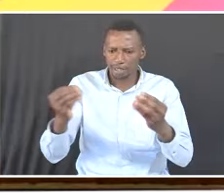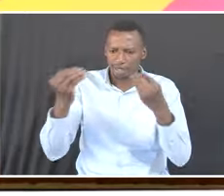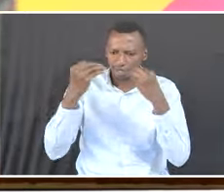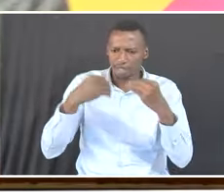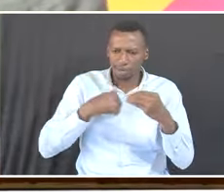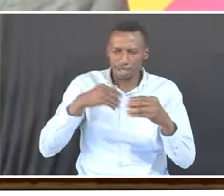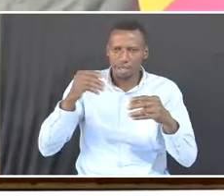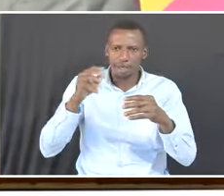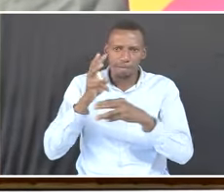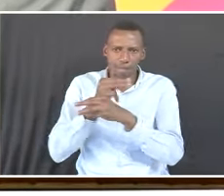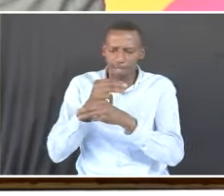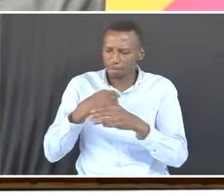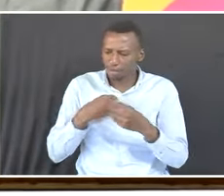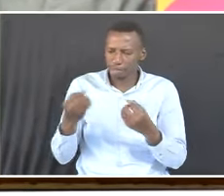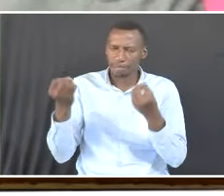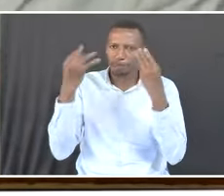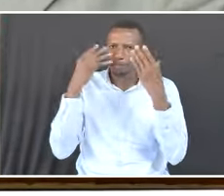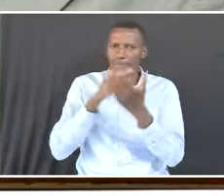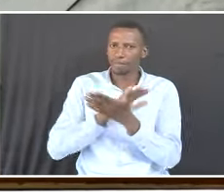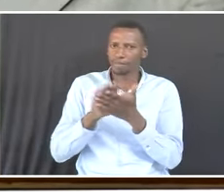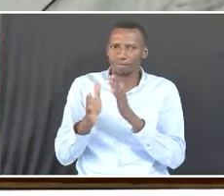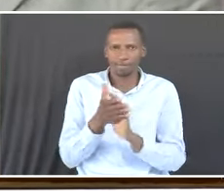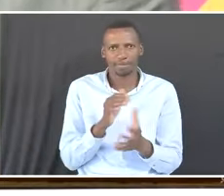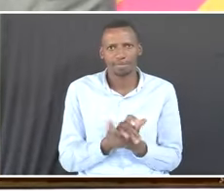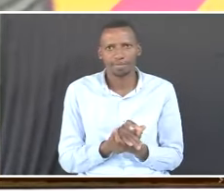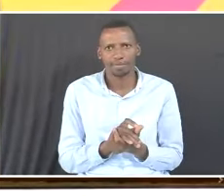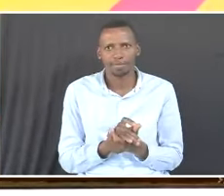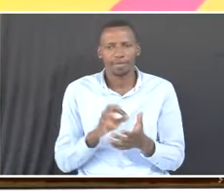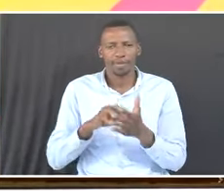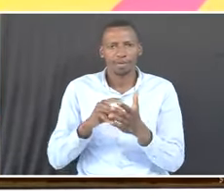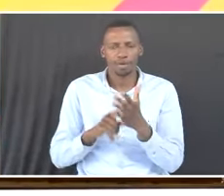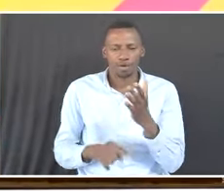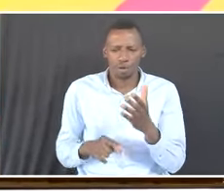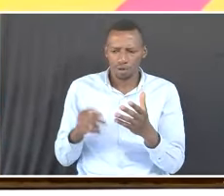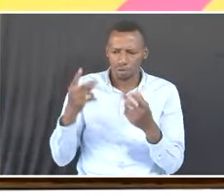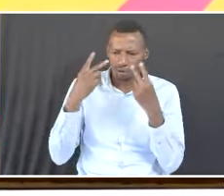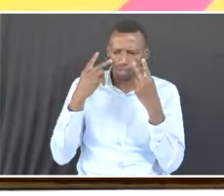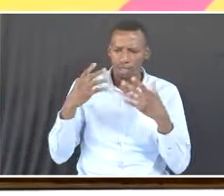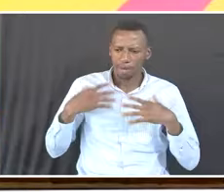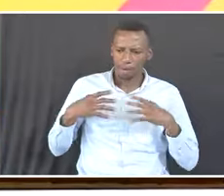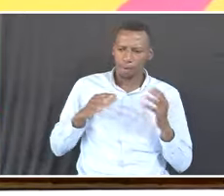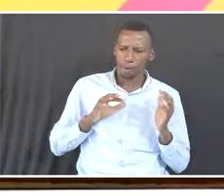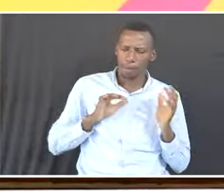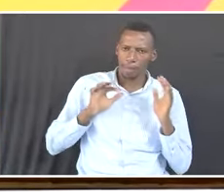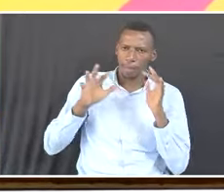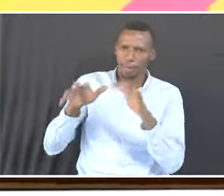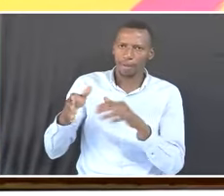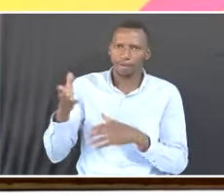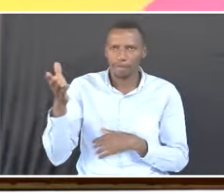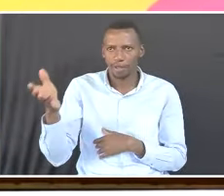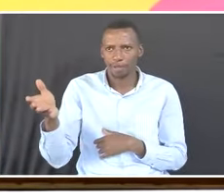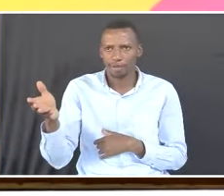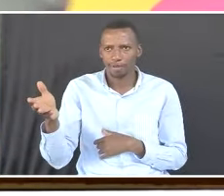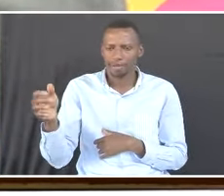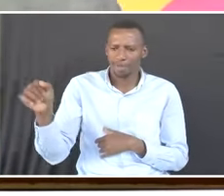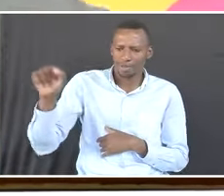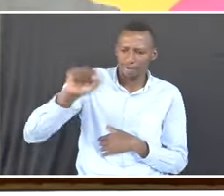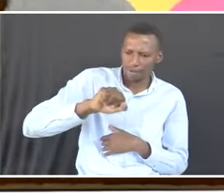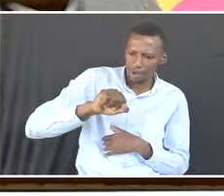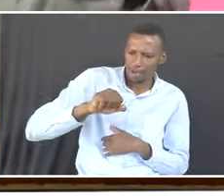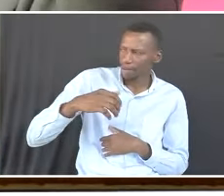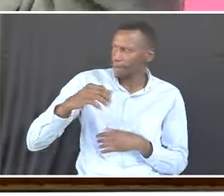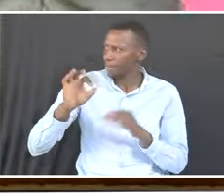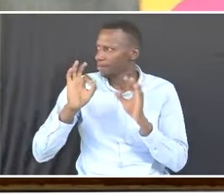So the thing is, you find these fellows have gathered there with those, their cars and